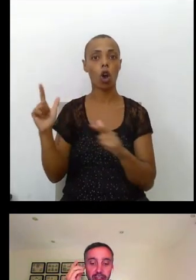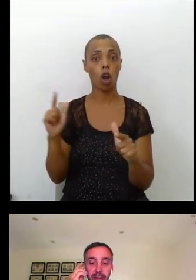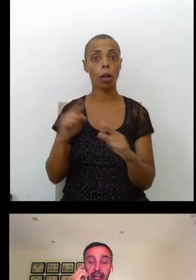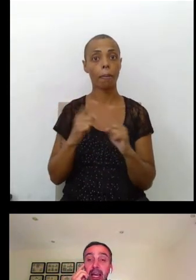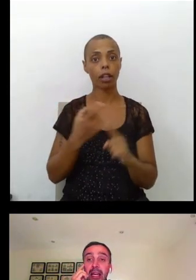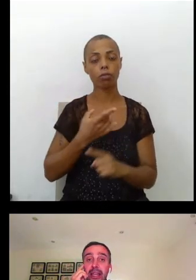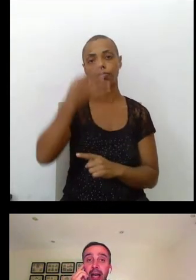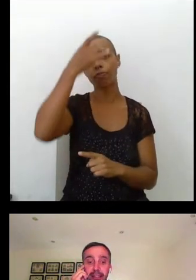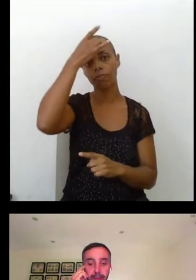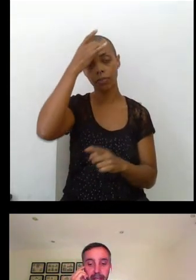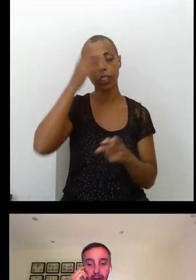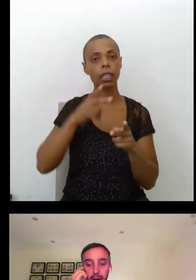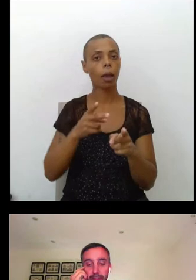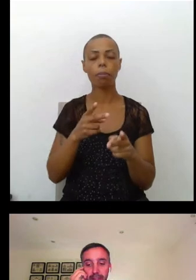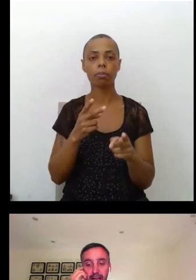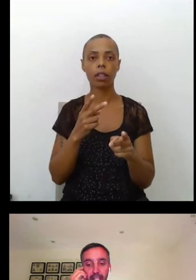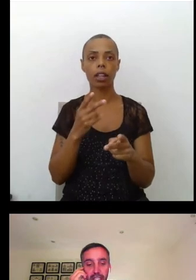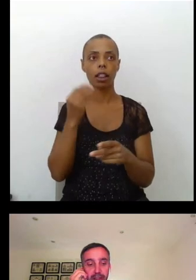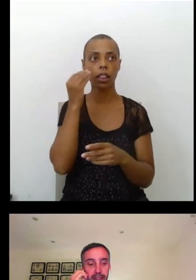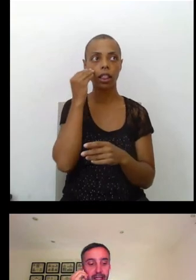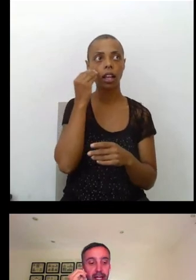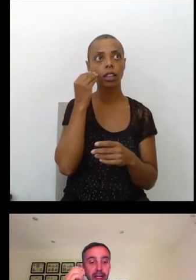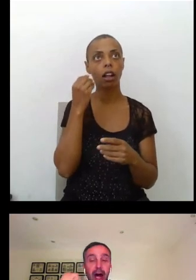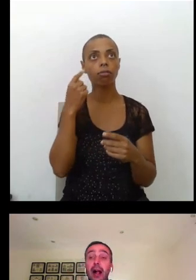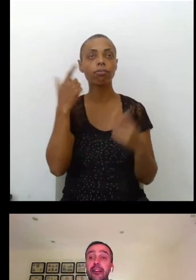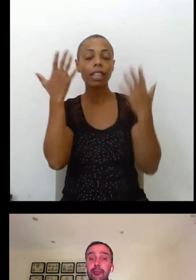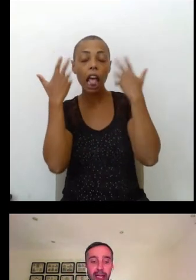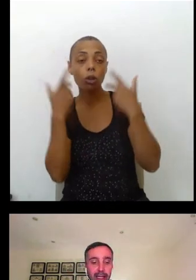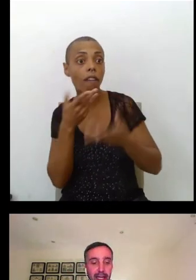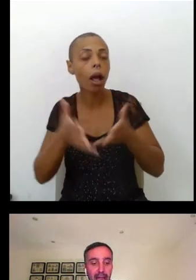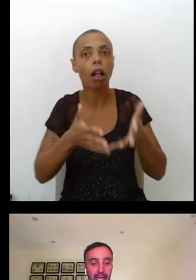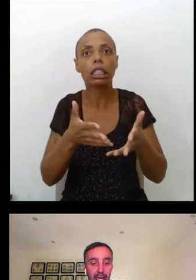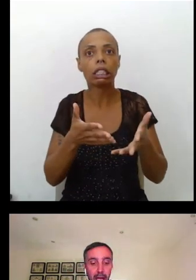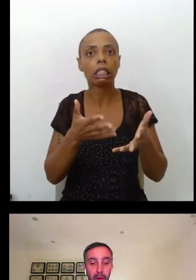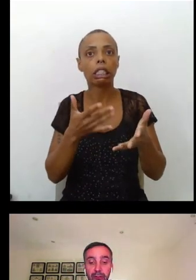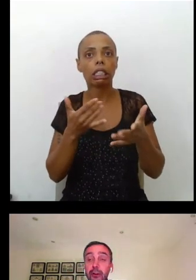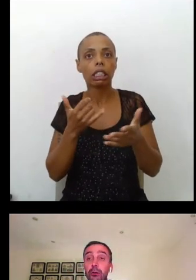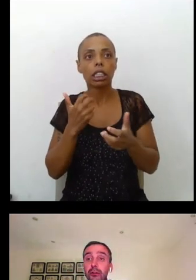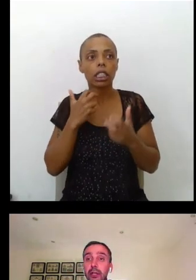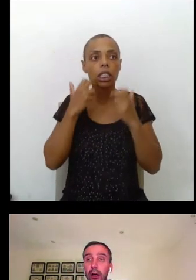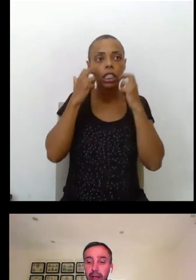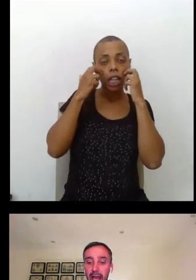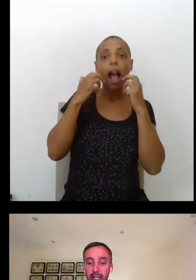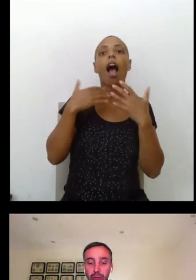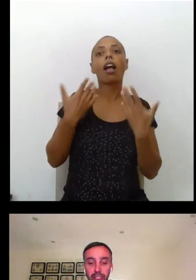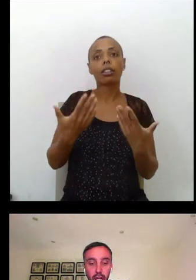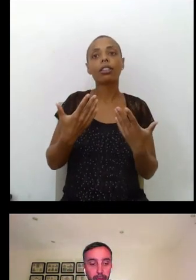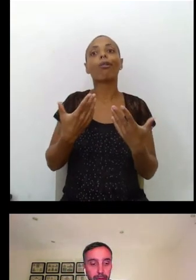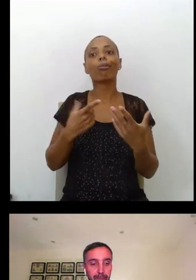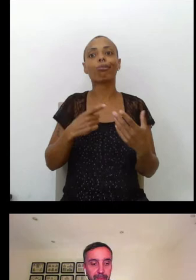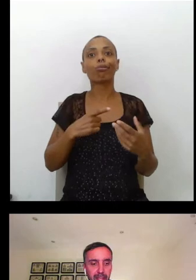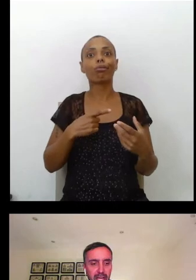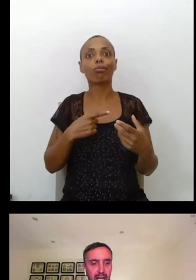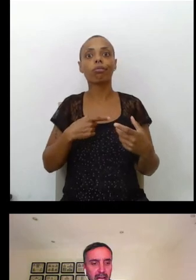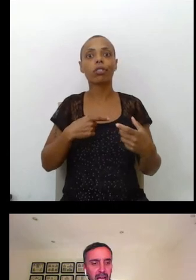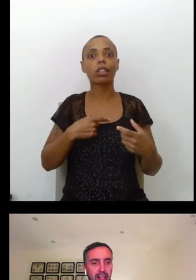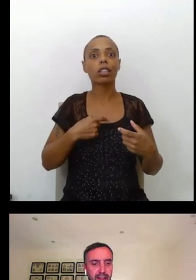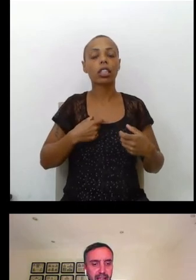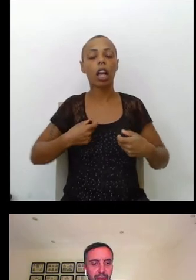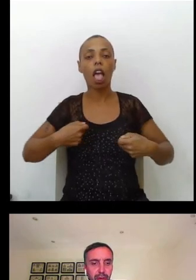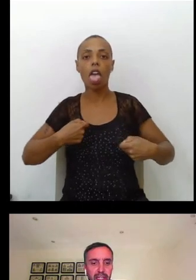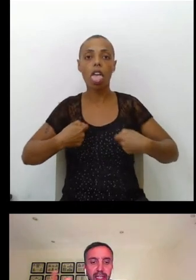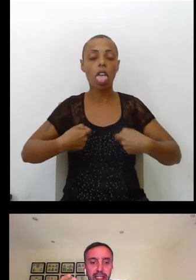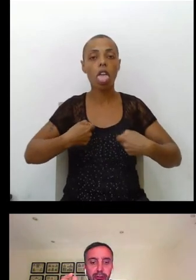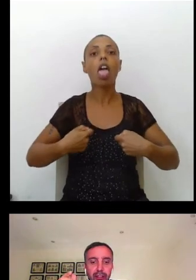statements or actions ties up enormous energies that are ultimately lacking when focusing on the actual job